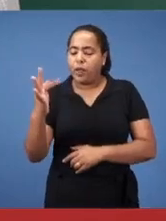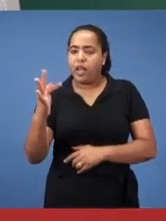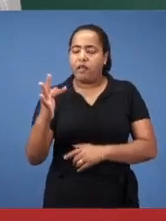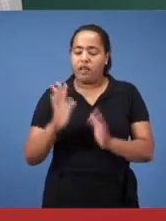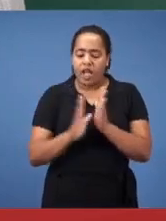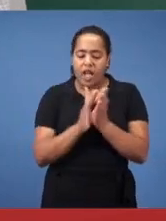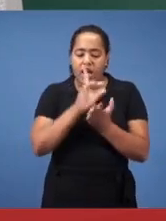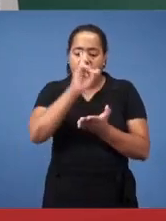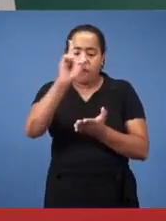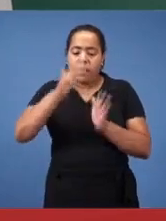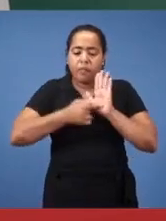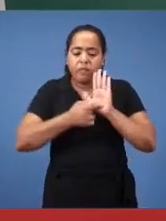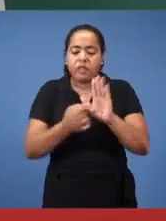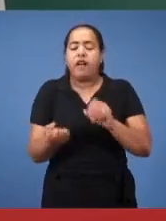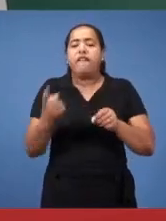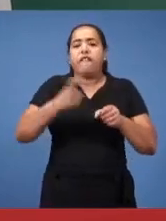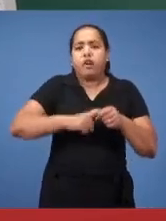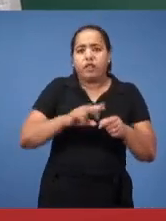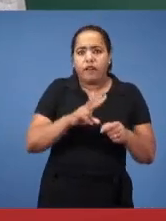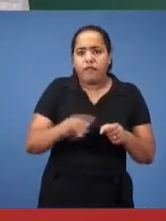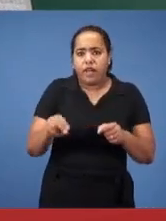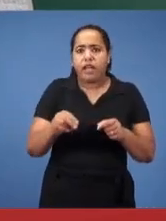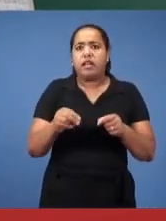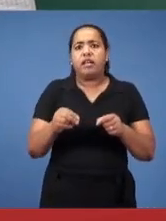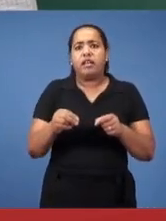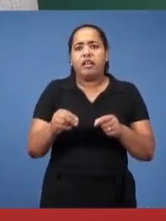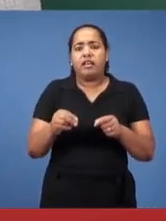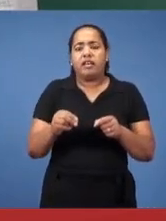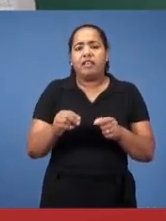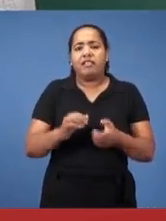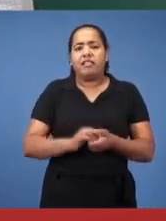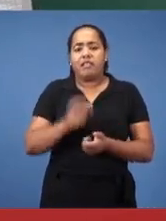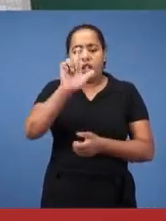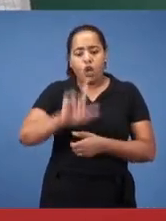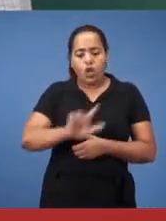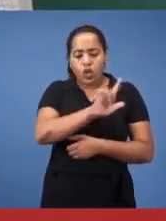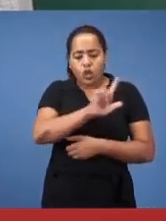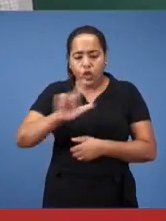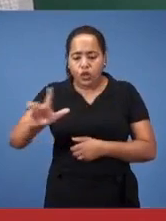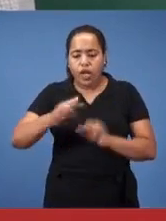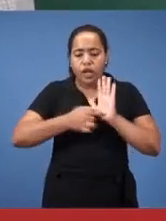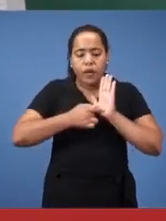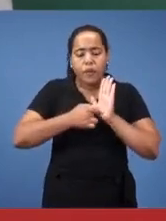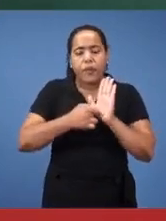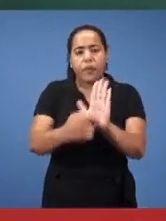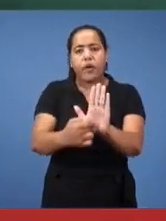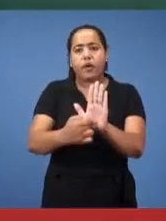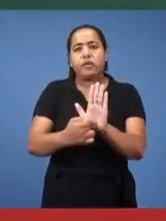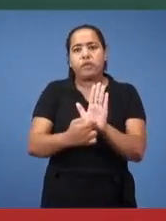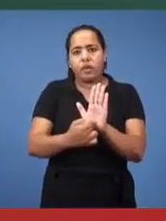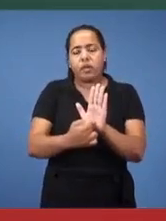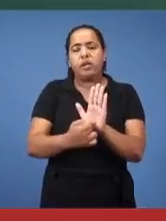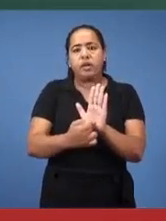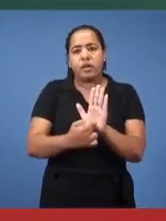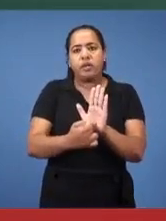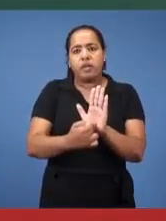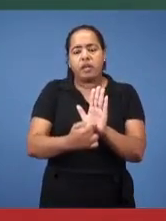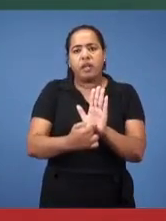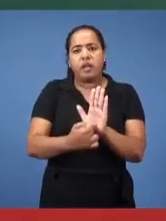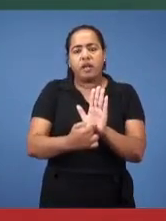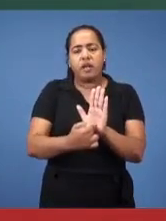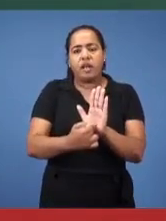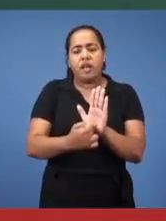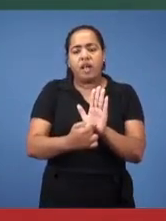is the word will come back, and the word will remain in Luther. And now we have the assurance that the